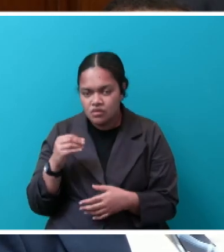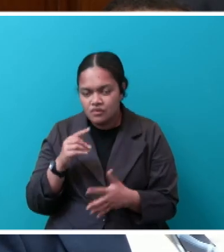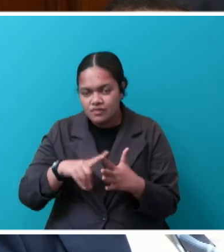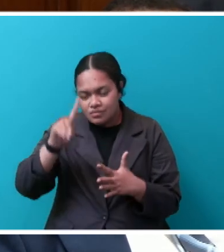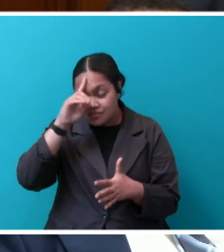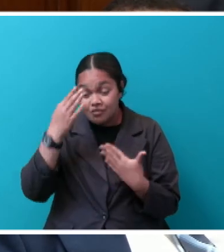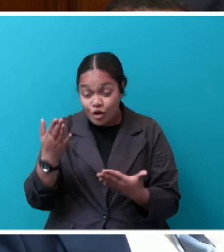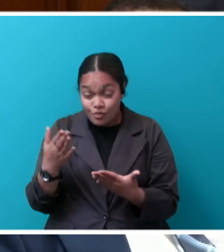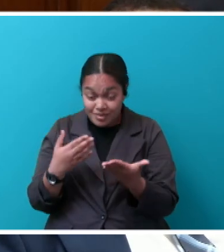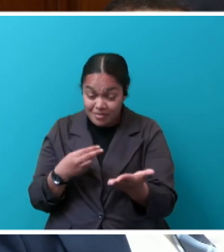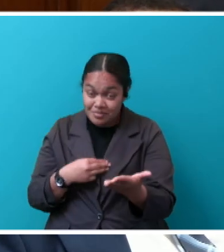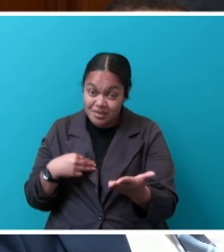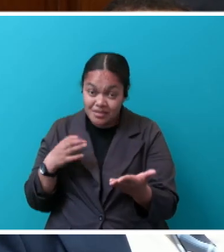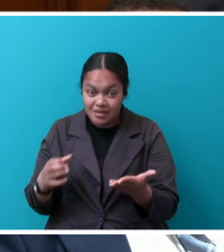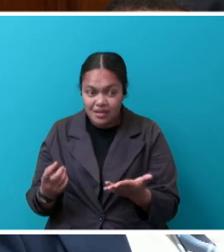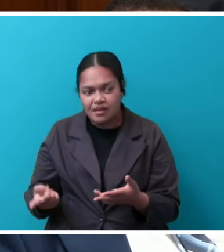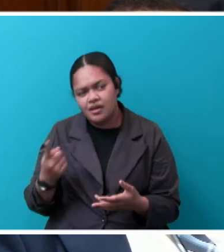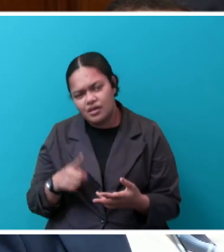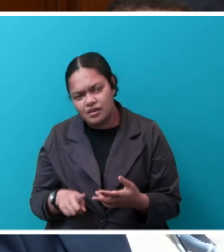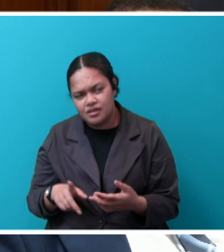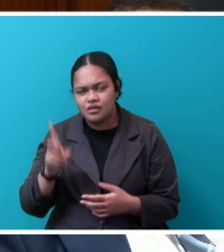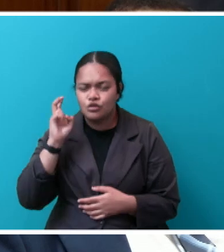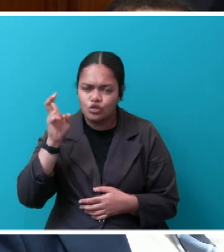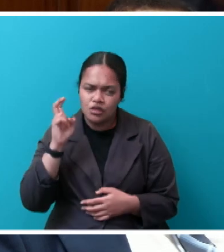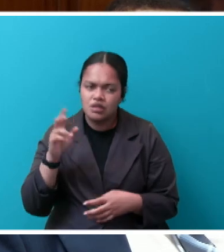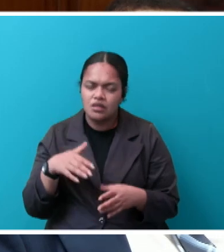Minister, and the training is